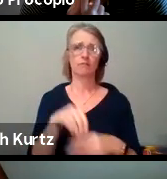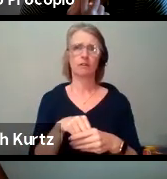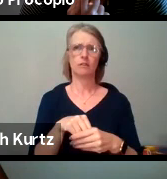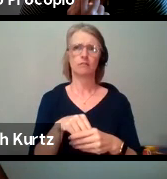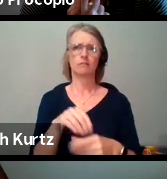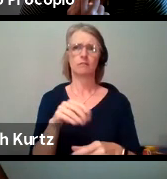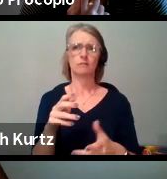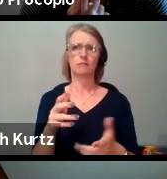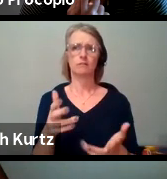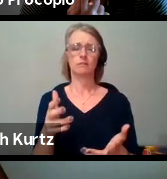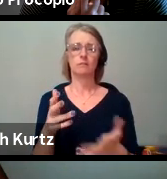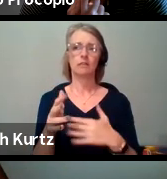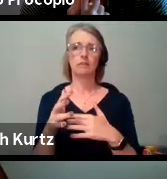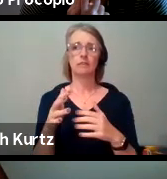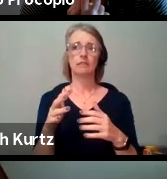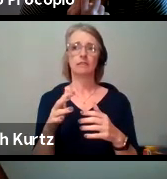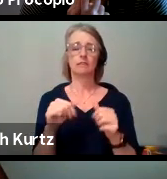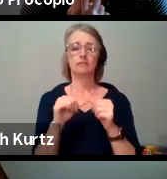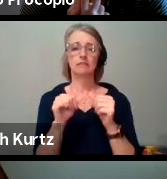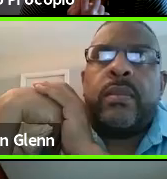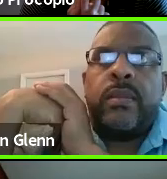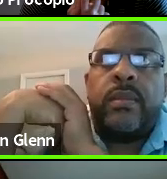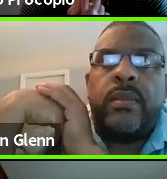community, continuing to